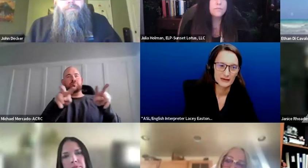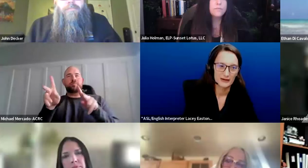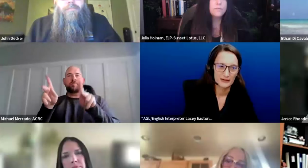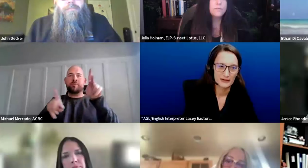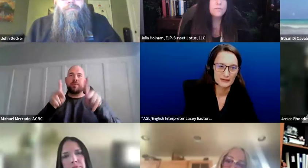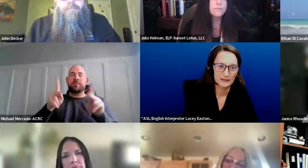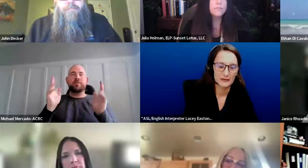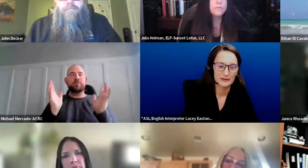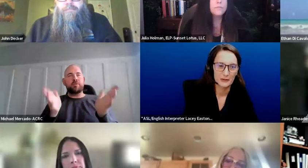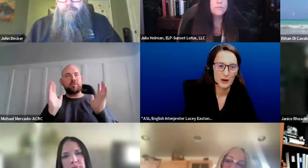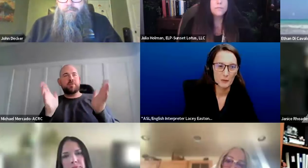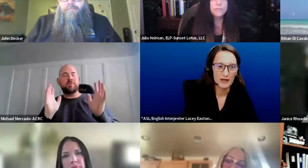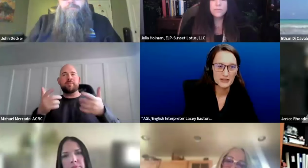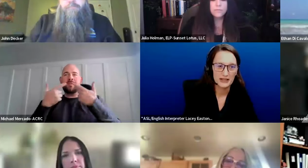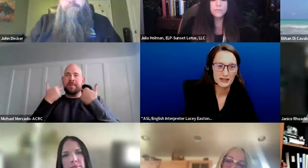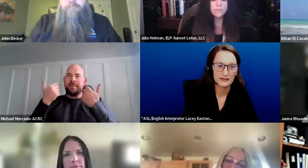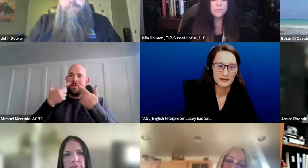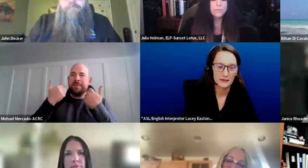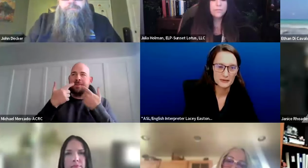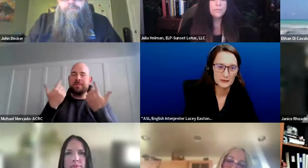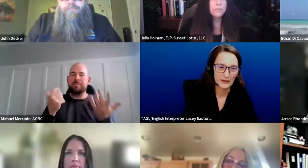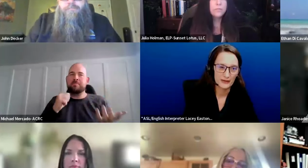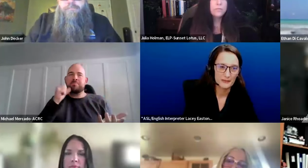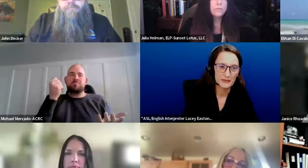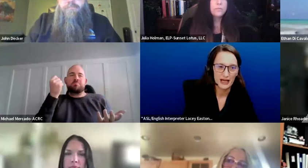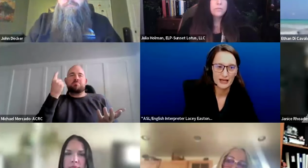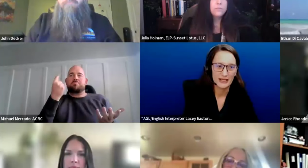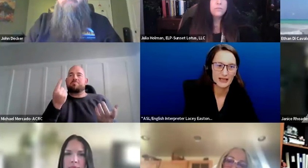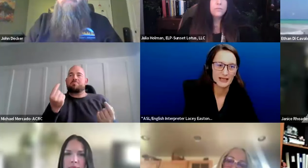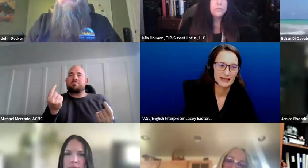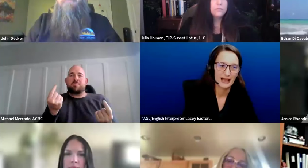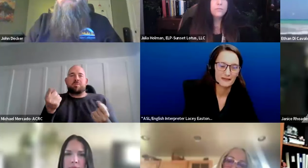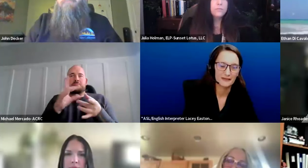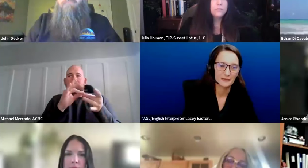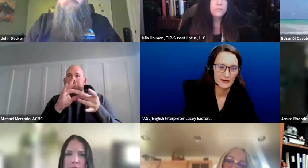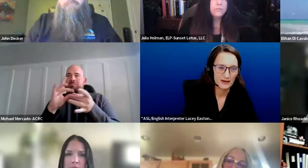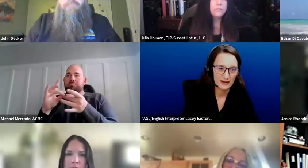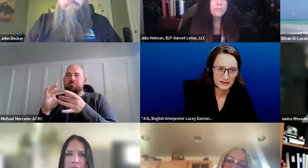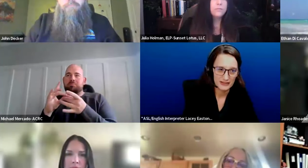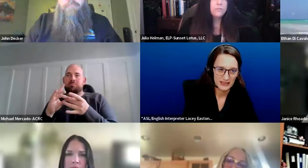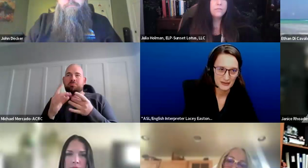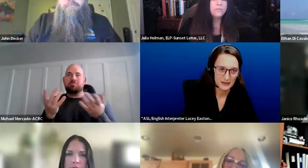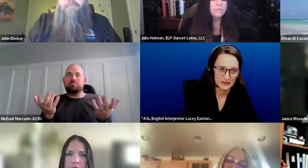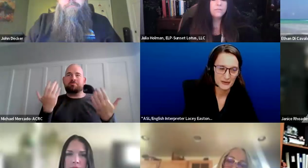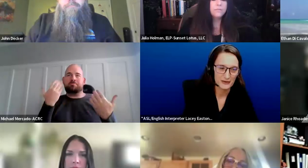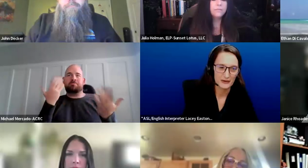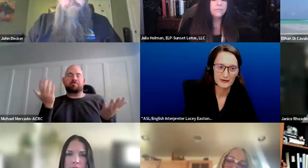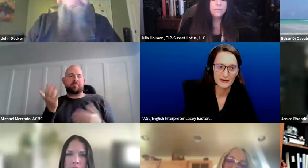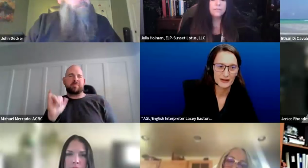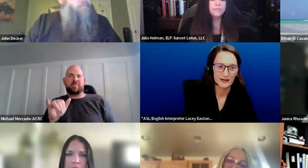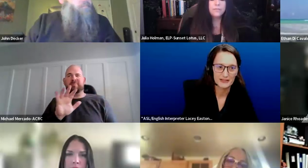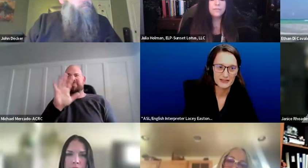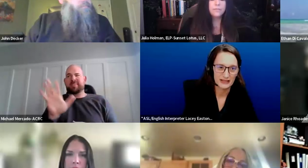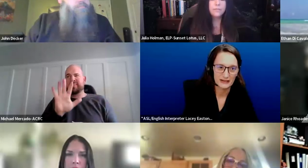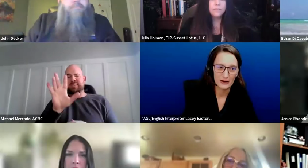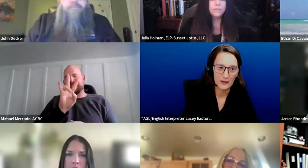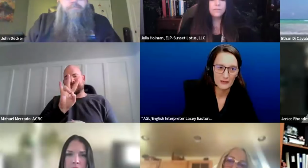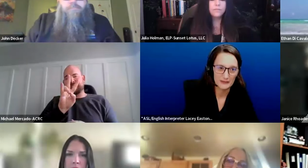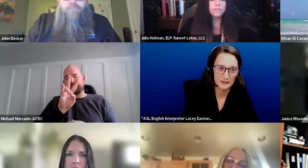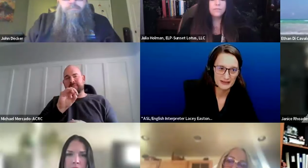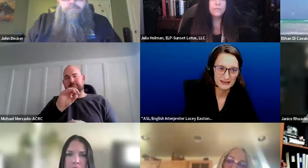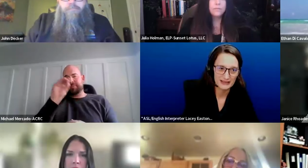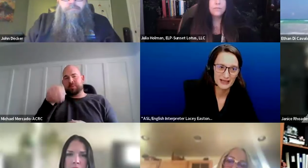Deaf and hard of hearing folks are watching the folks around them chatting and laughing, but they're not understanding what's going on. They're not understanding